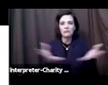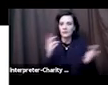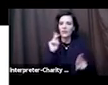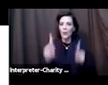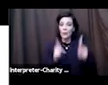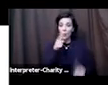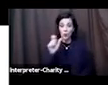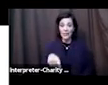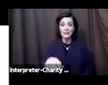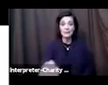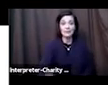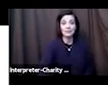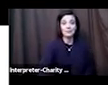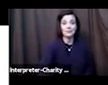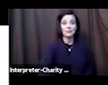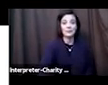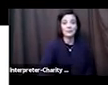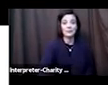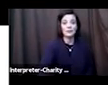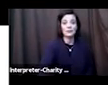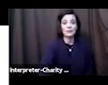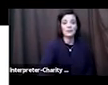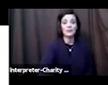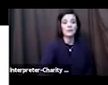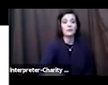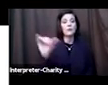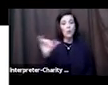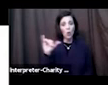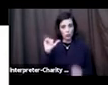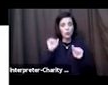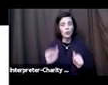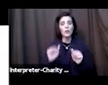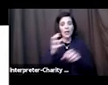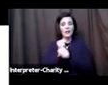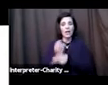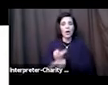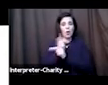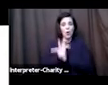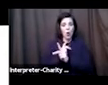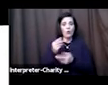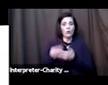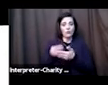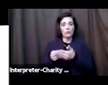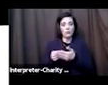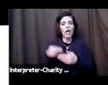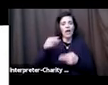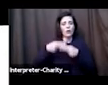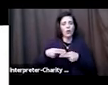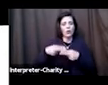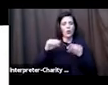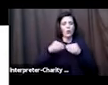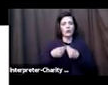You can also get a loan. There is an organization in Pennsylvania called PATF,